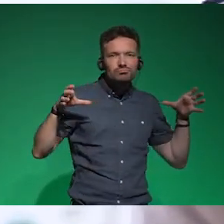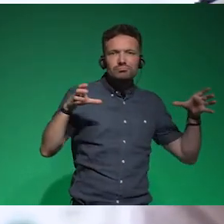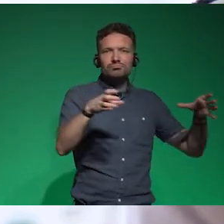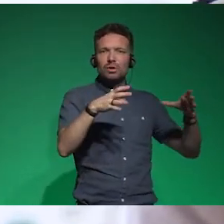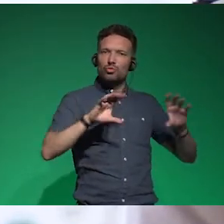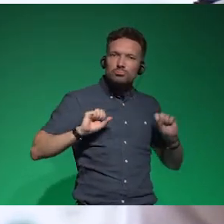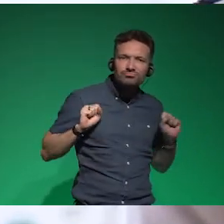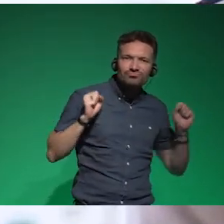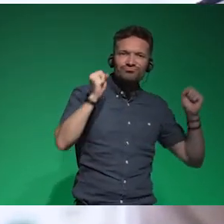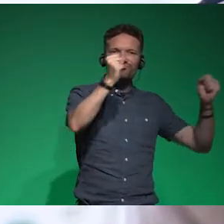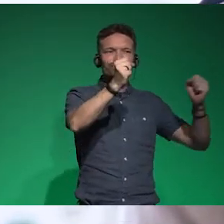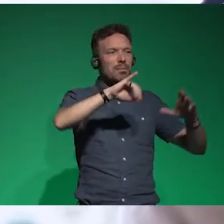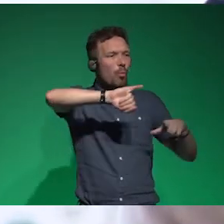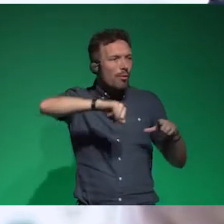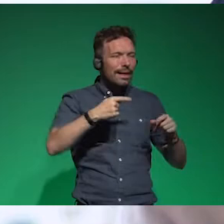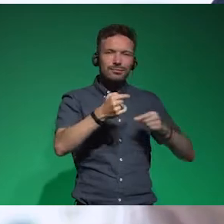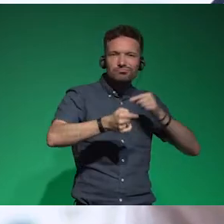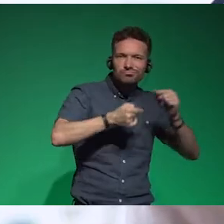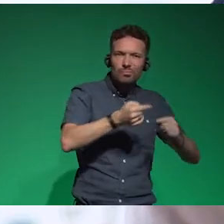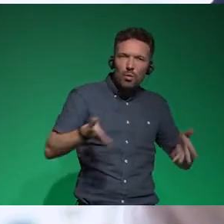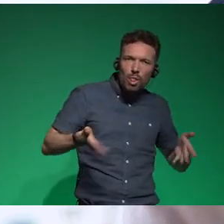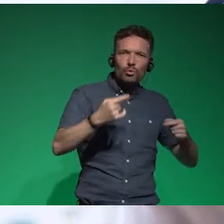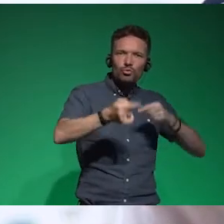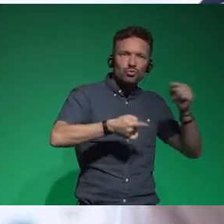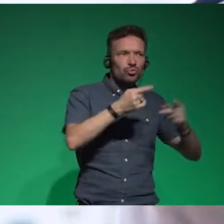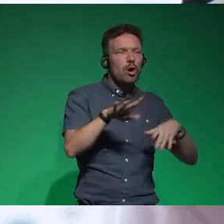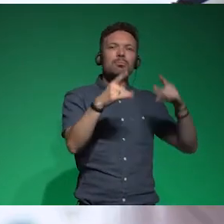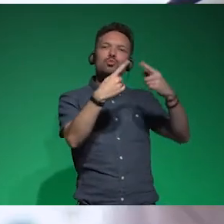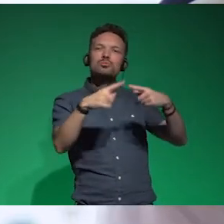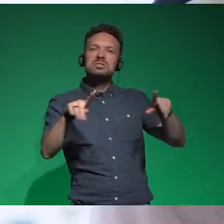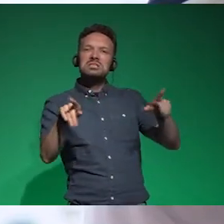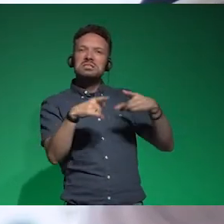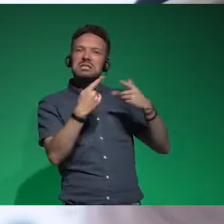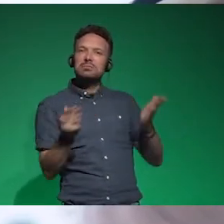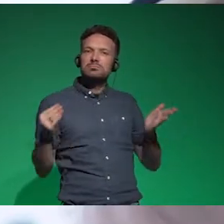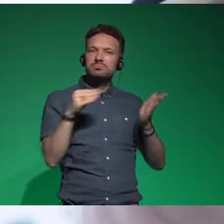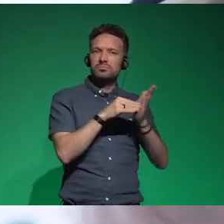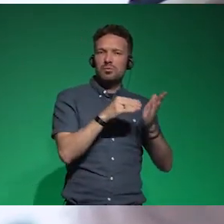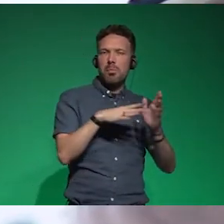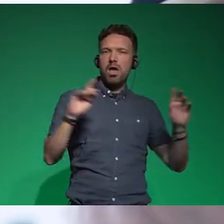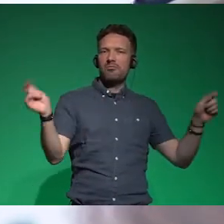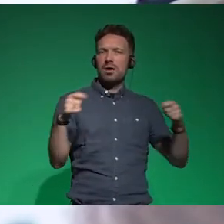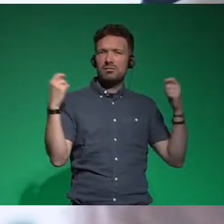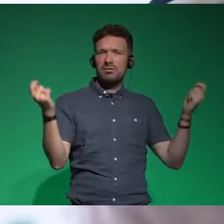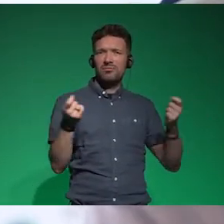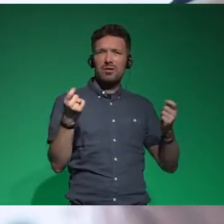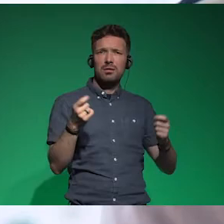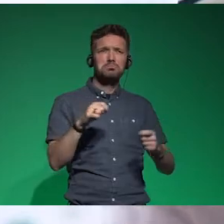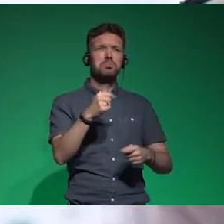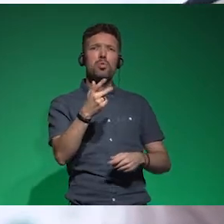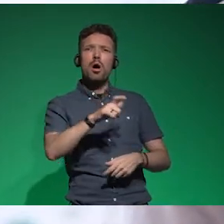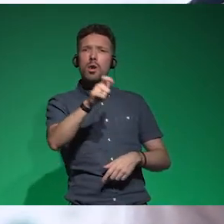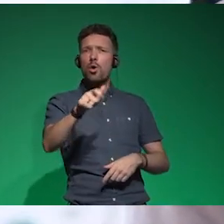And this already happened 5 times since 2014, but unfortunately because of